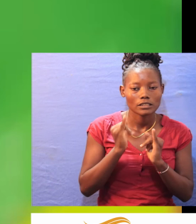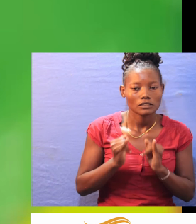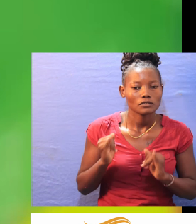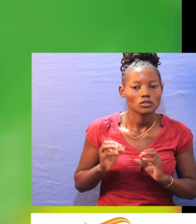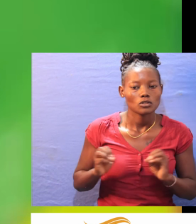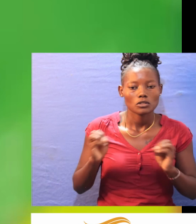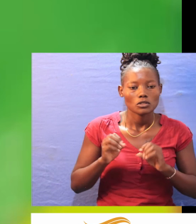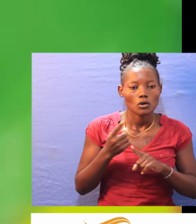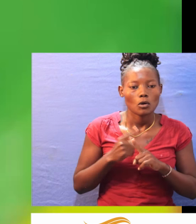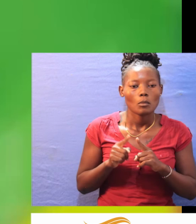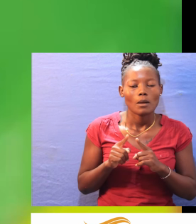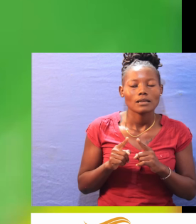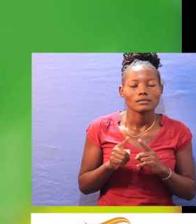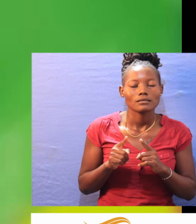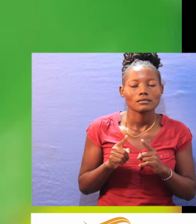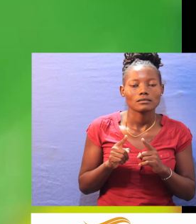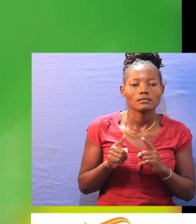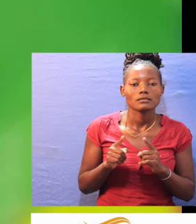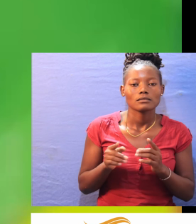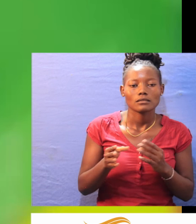responsibility. And